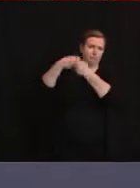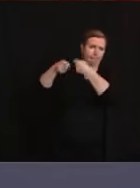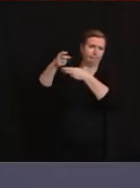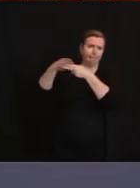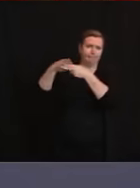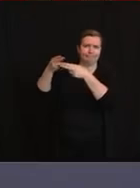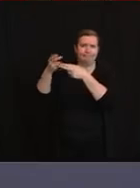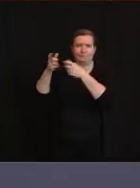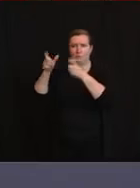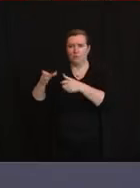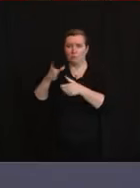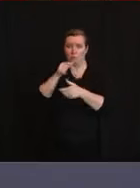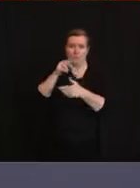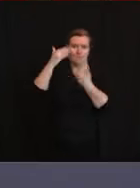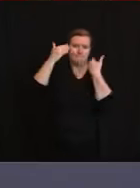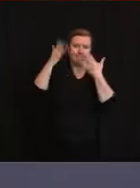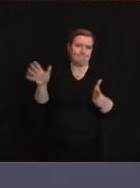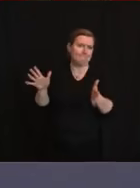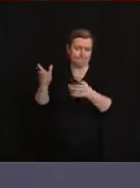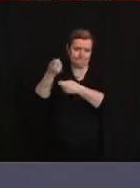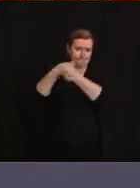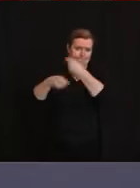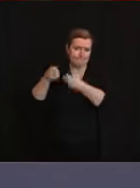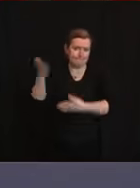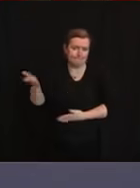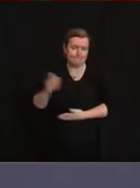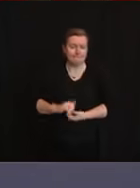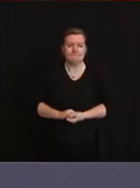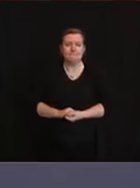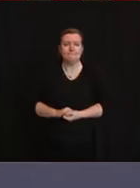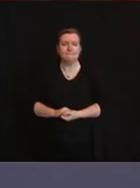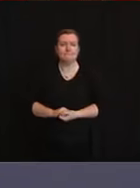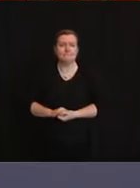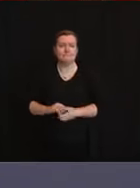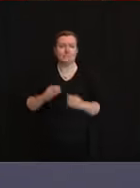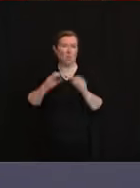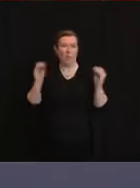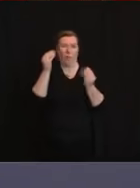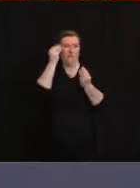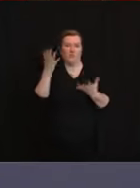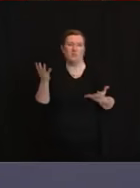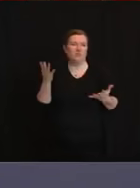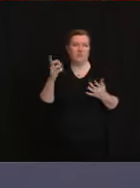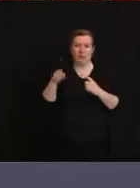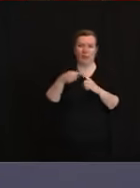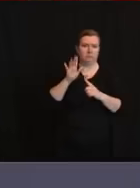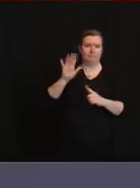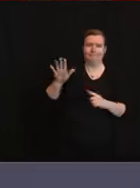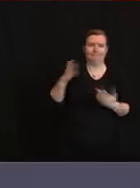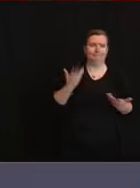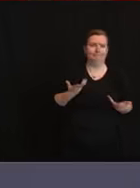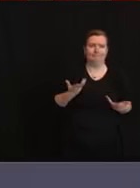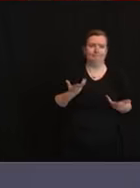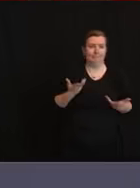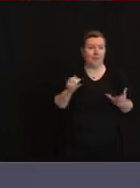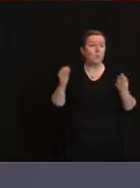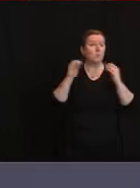that name. But I've got no more insights into that. And if we do, we'll get back to you.